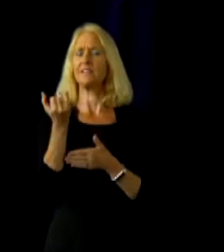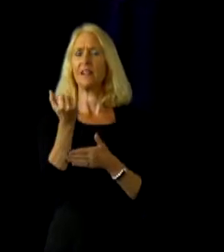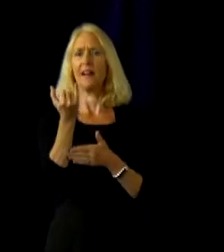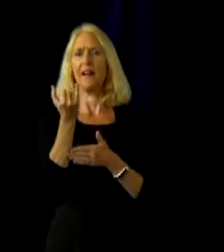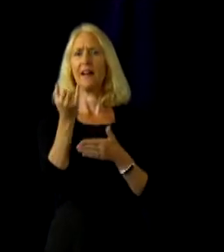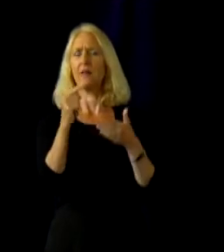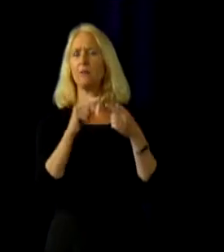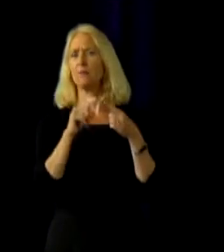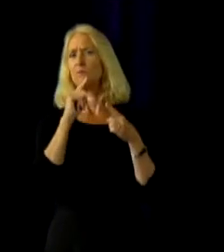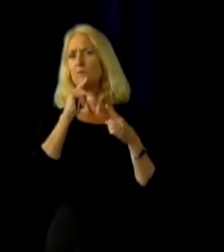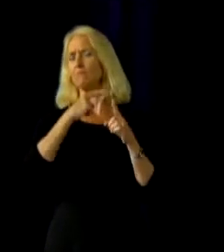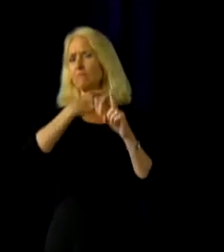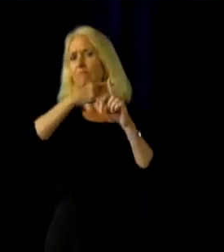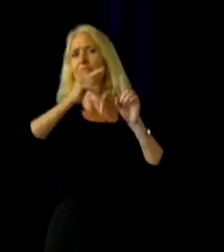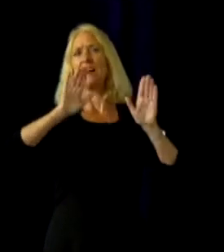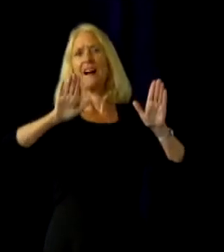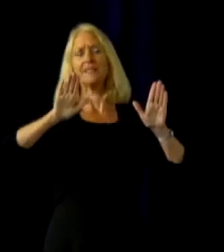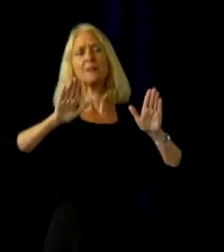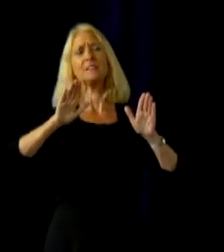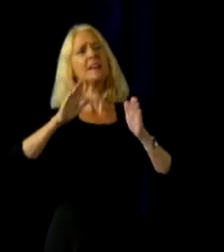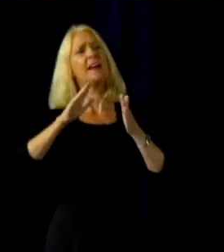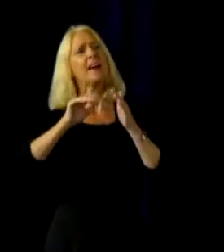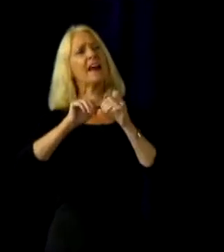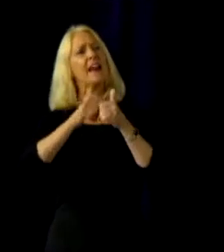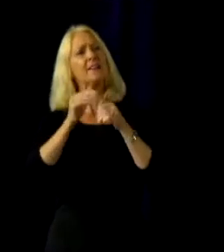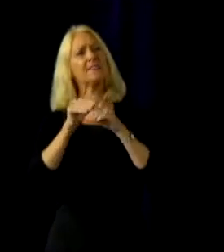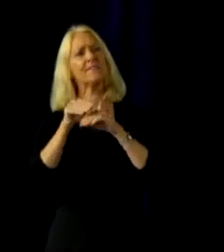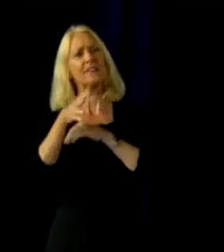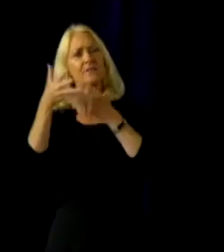you after you left the school? Dr. Burns?